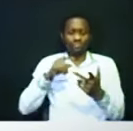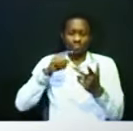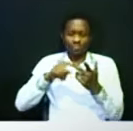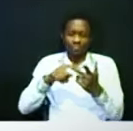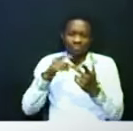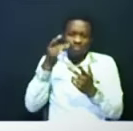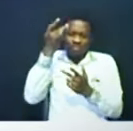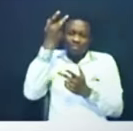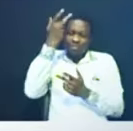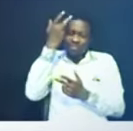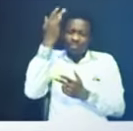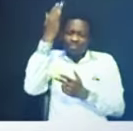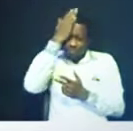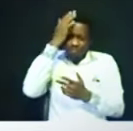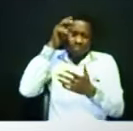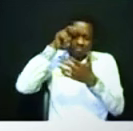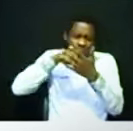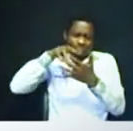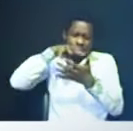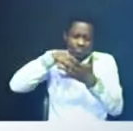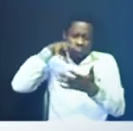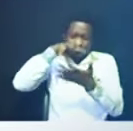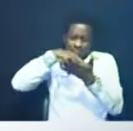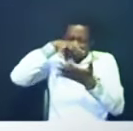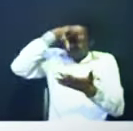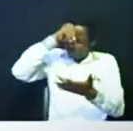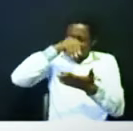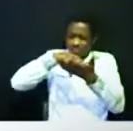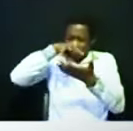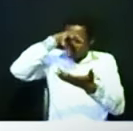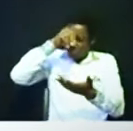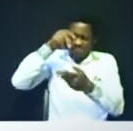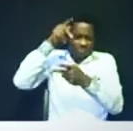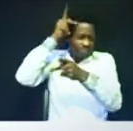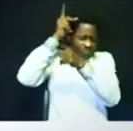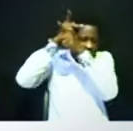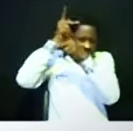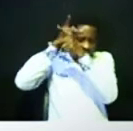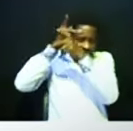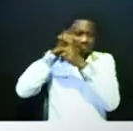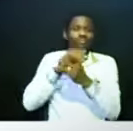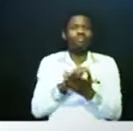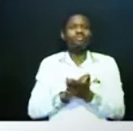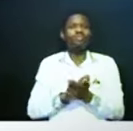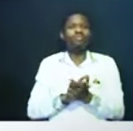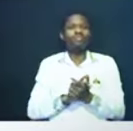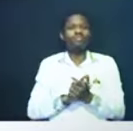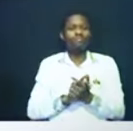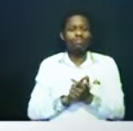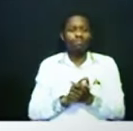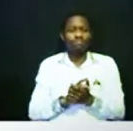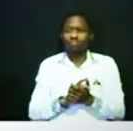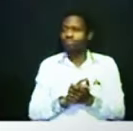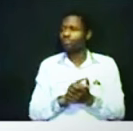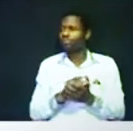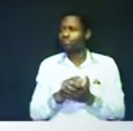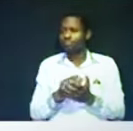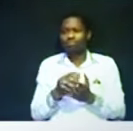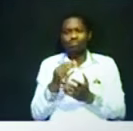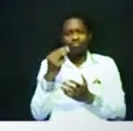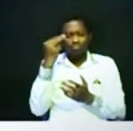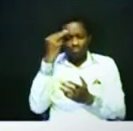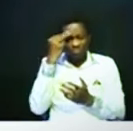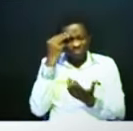memorizing it. I went to, where was I? Is it Fraso